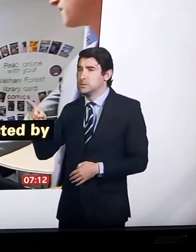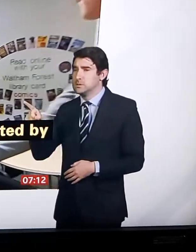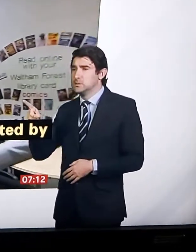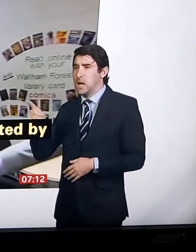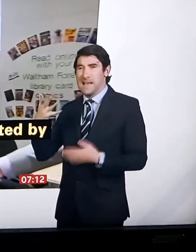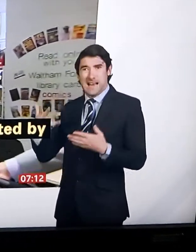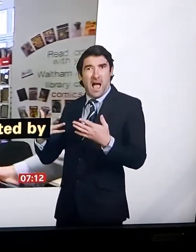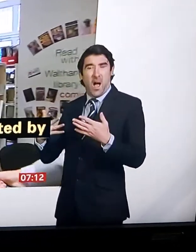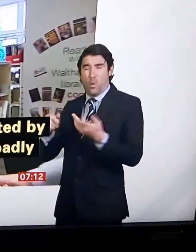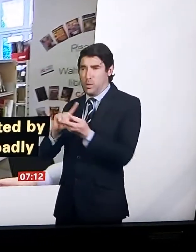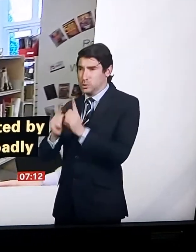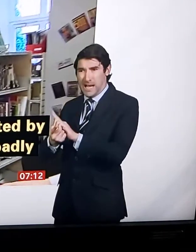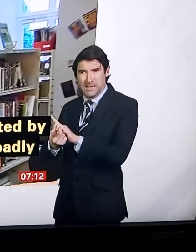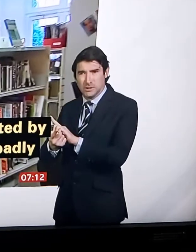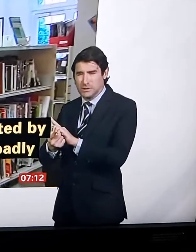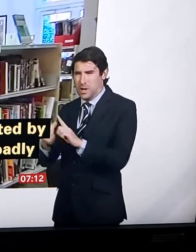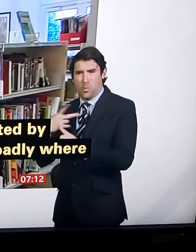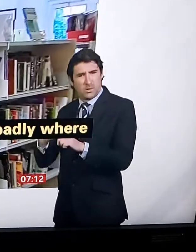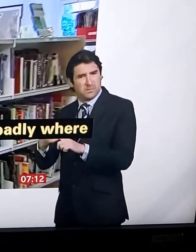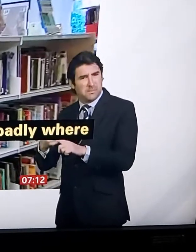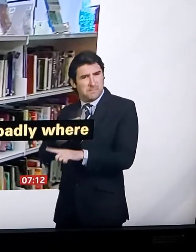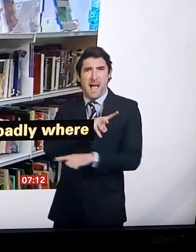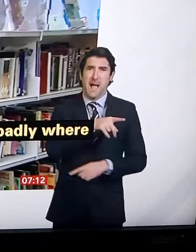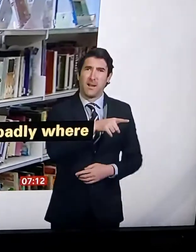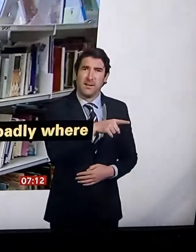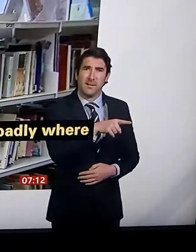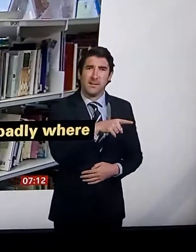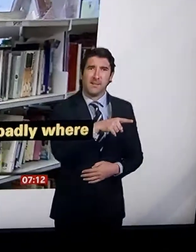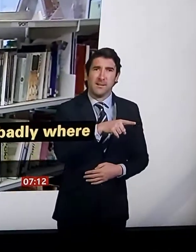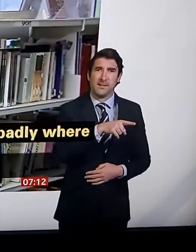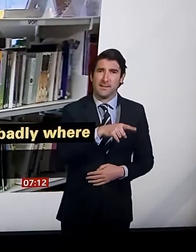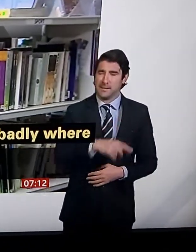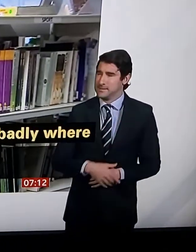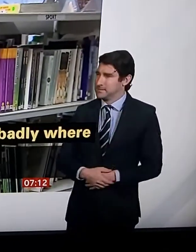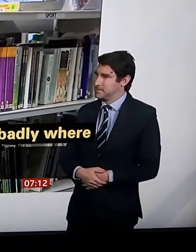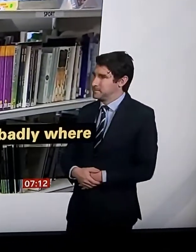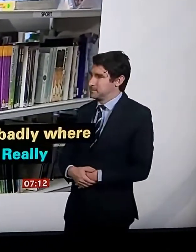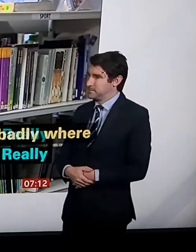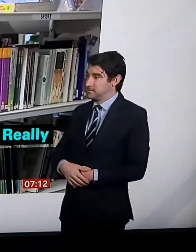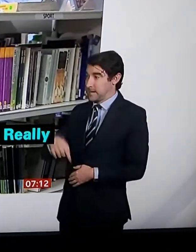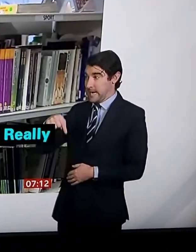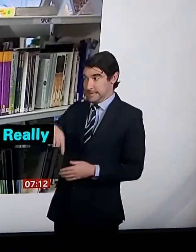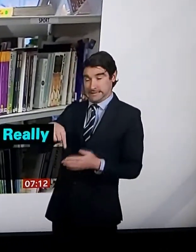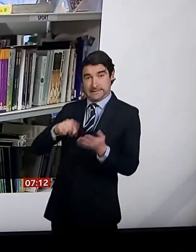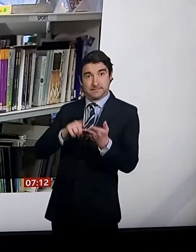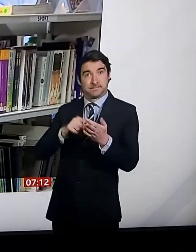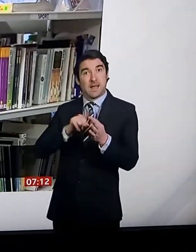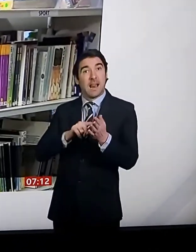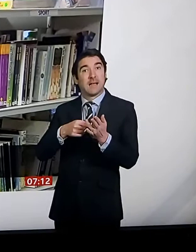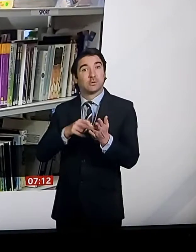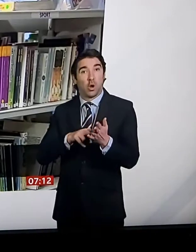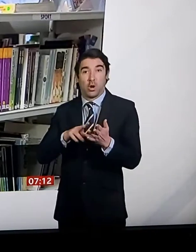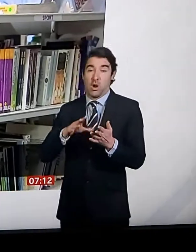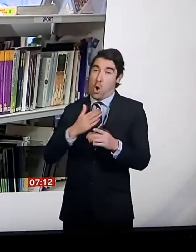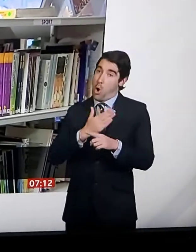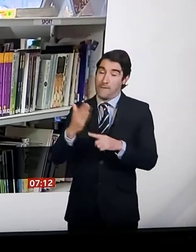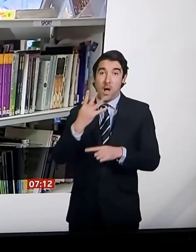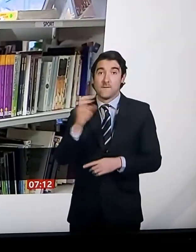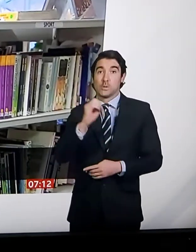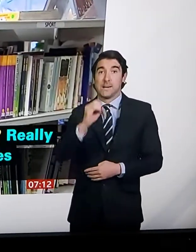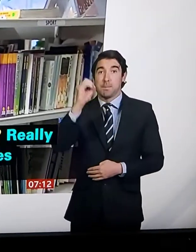About 47% of the grades for A-levels were downgraded, so lower than the central assessed grades that we'd submitted. Do you